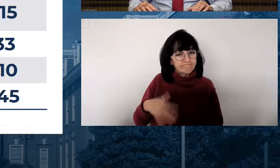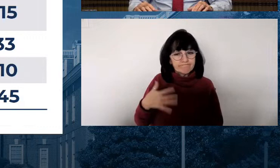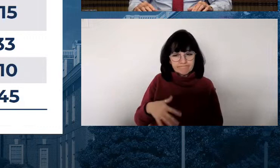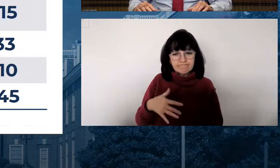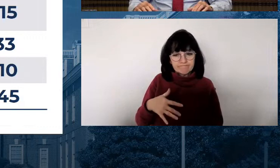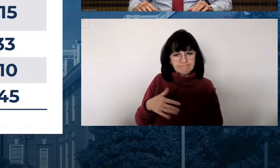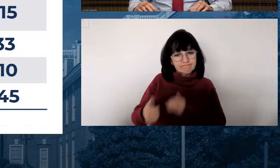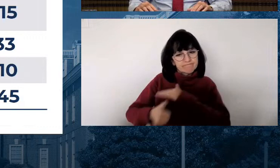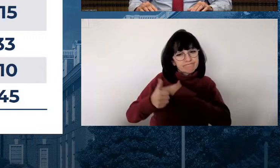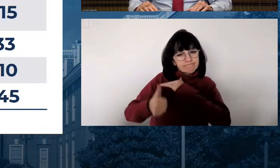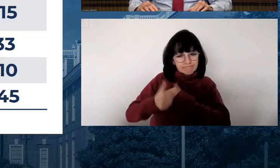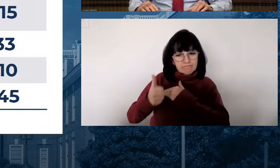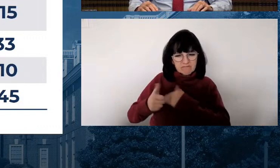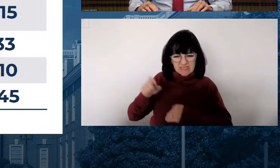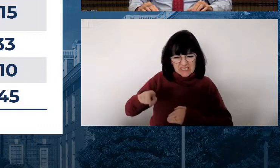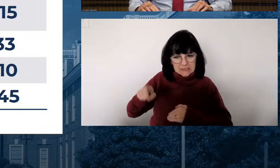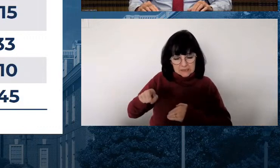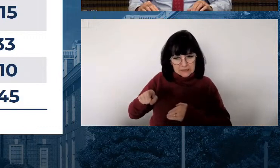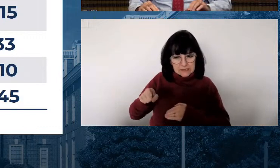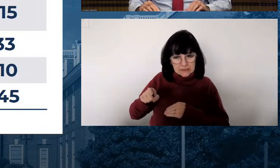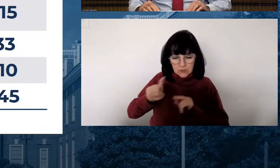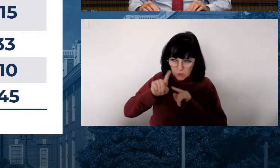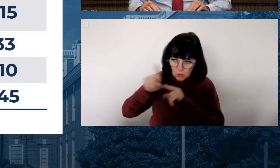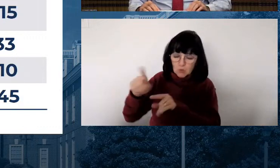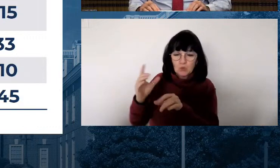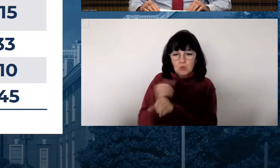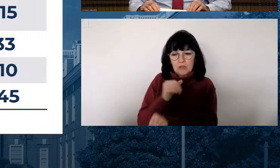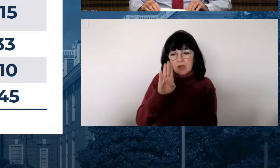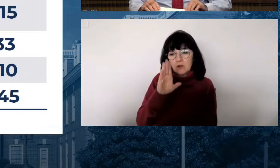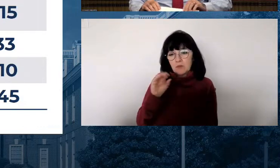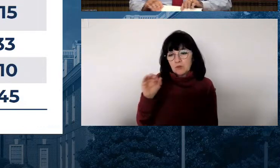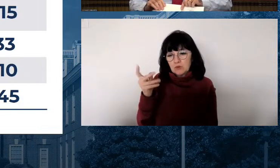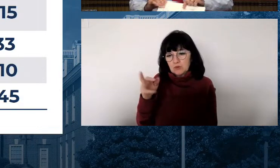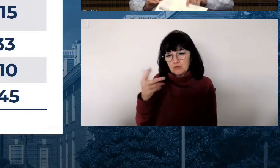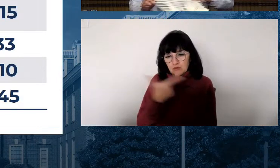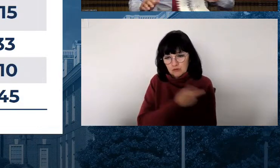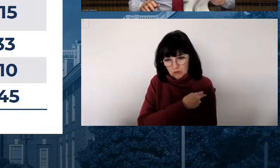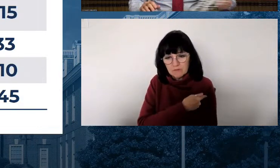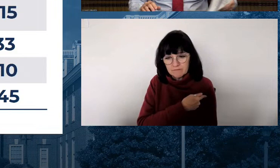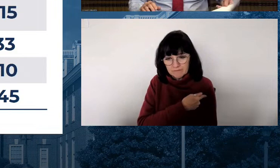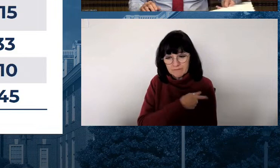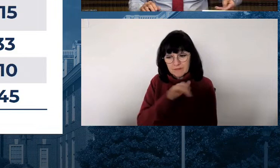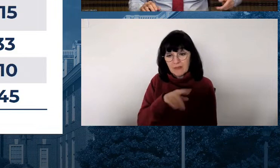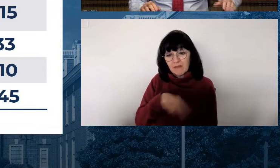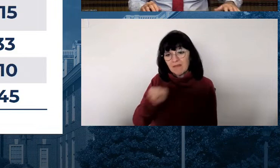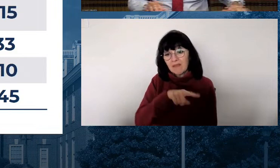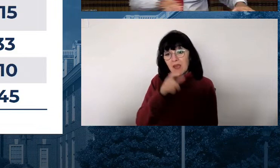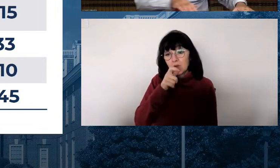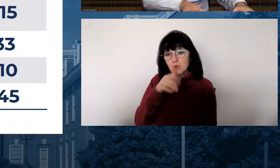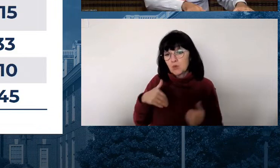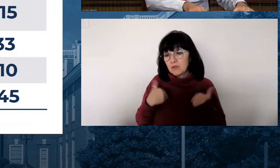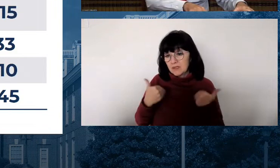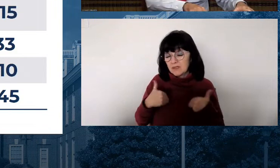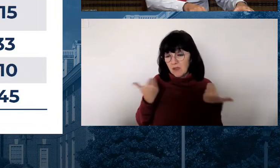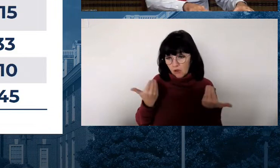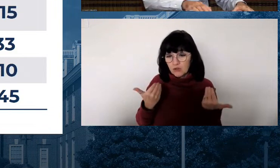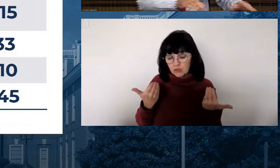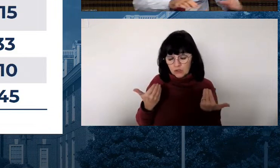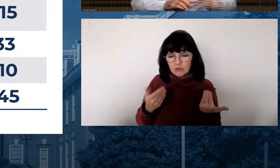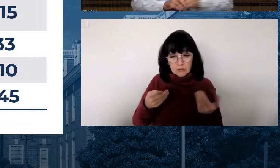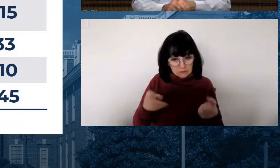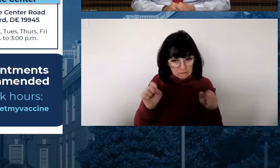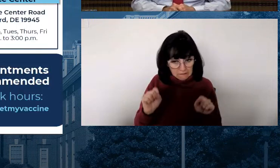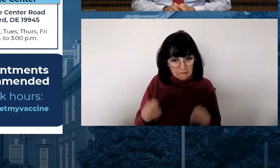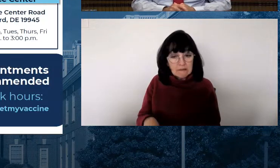to get that booster shot, and those younger as well. You can get the vaccine at